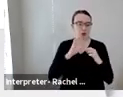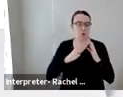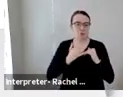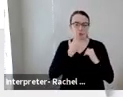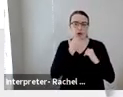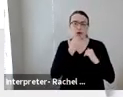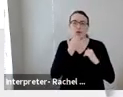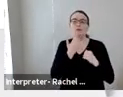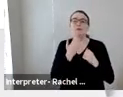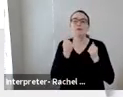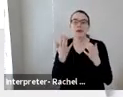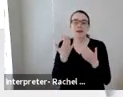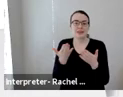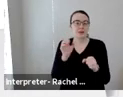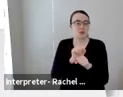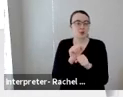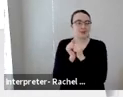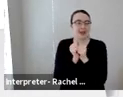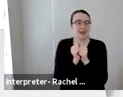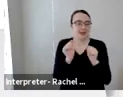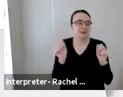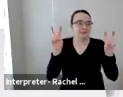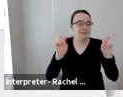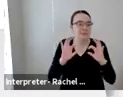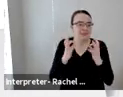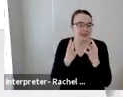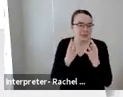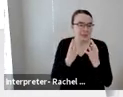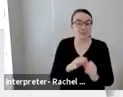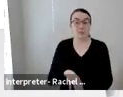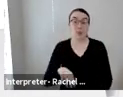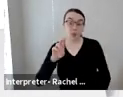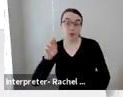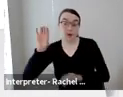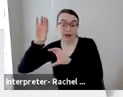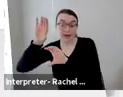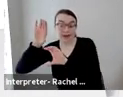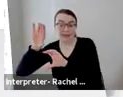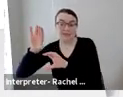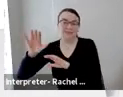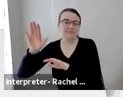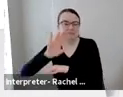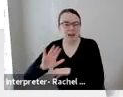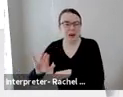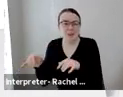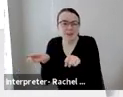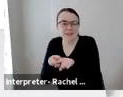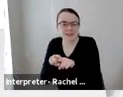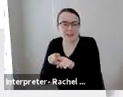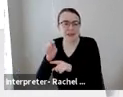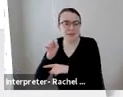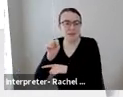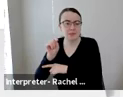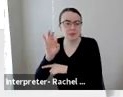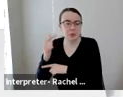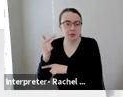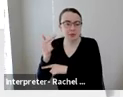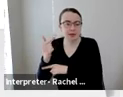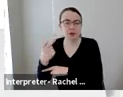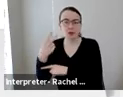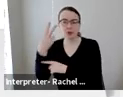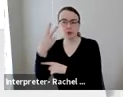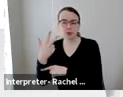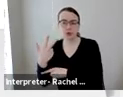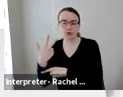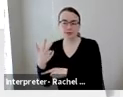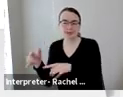of scale, the two on the right are almost the same tooling. Two-thirds of the tooling is the same, right? And